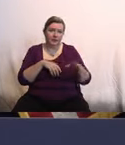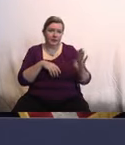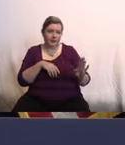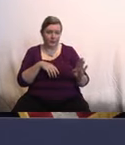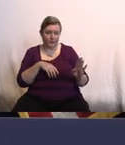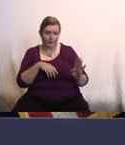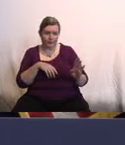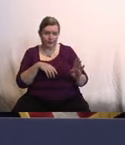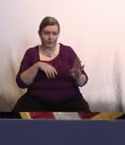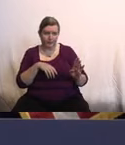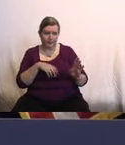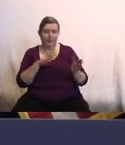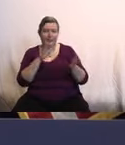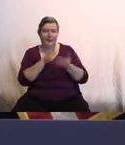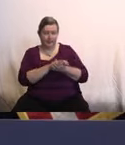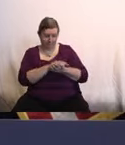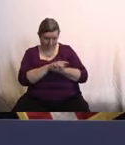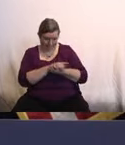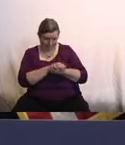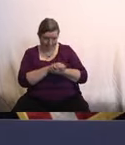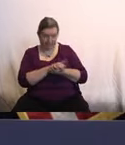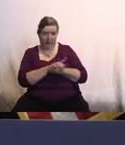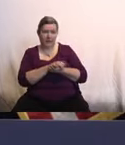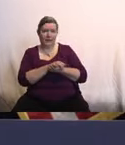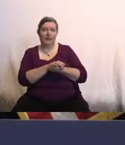So let's,